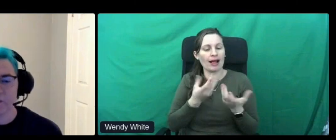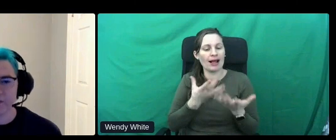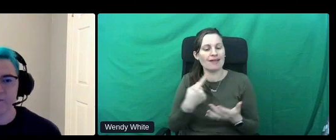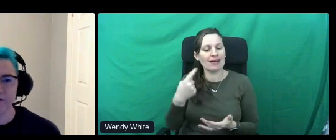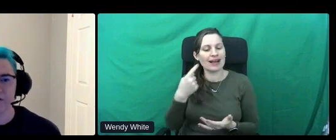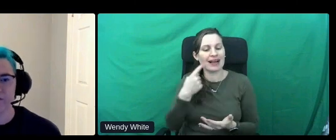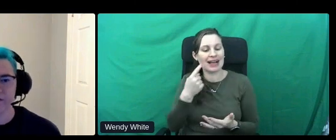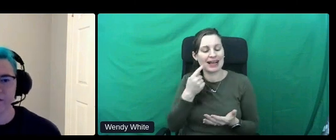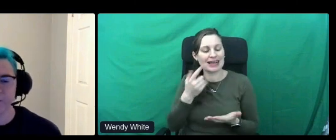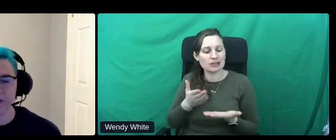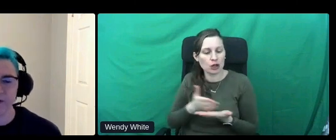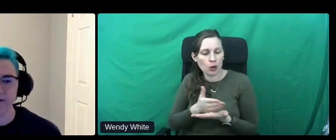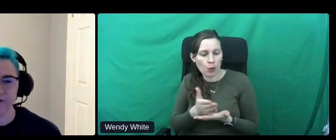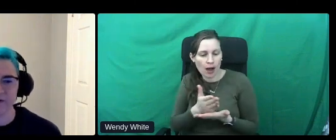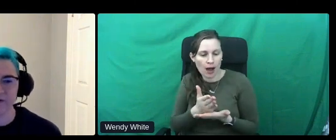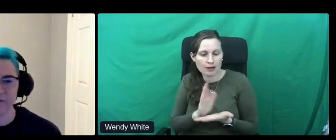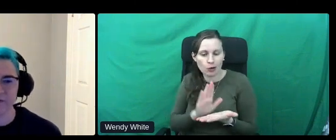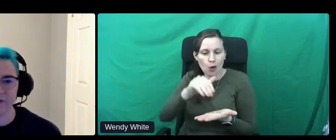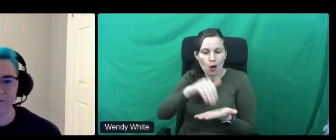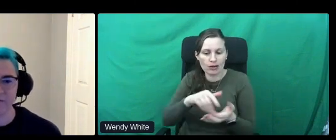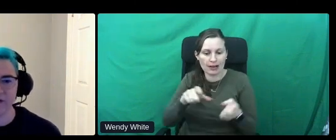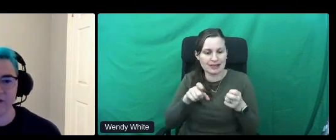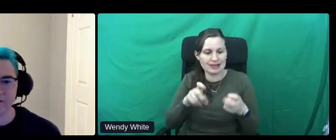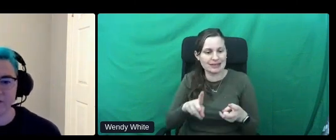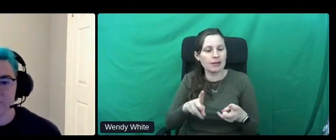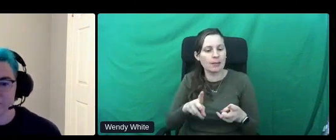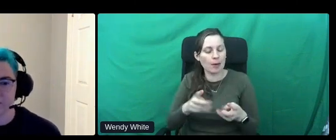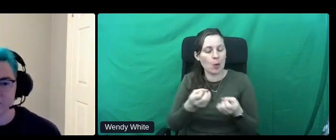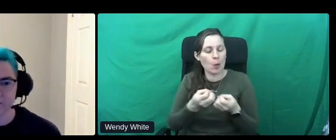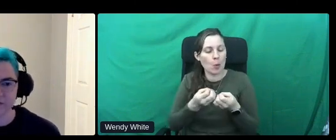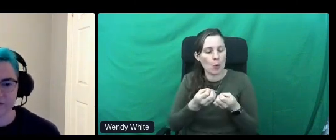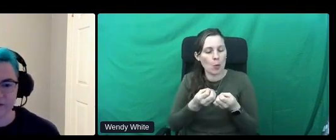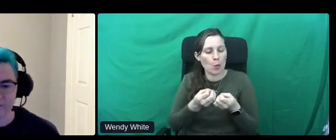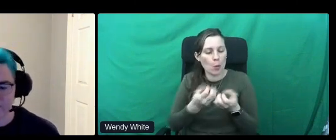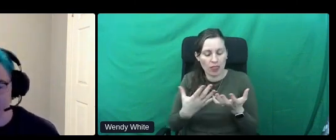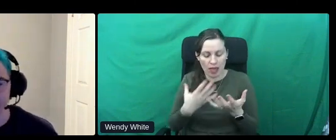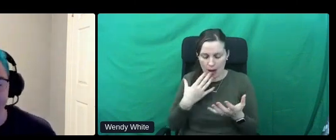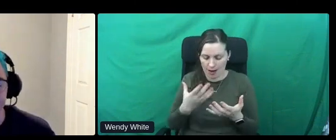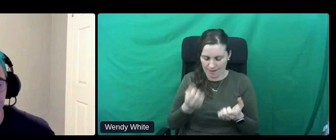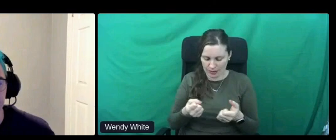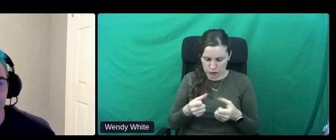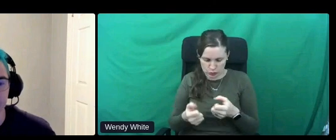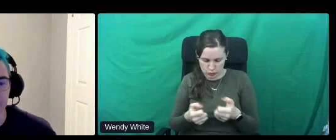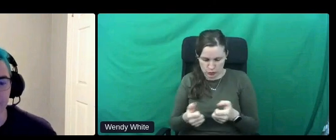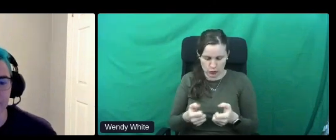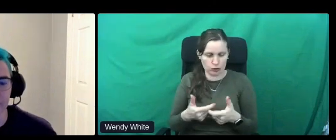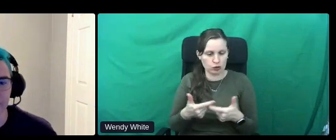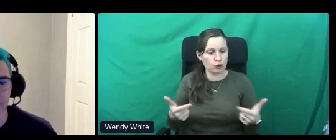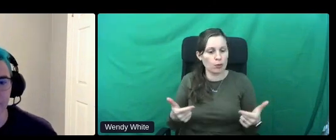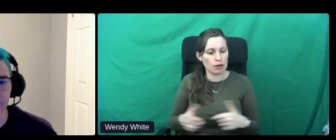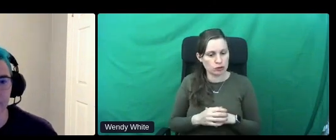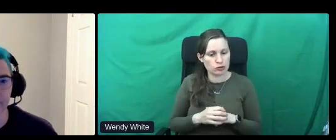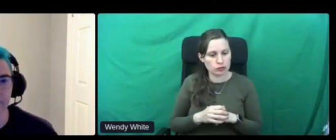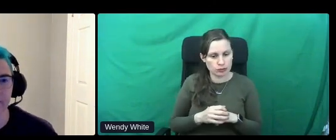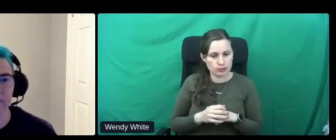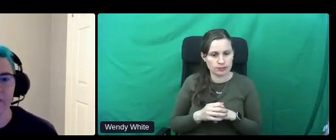to onboard them into the system without having to get used to the controls that much.